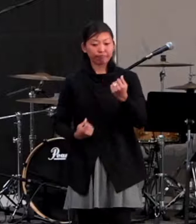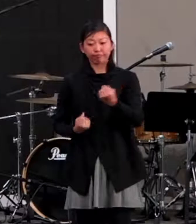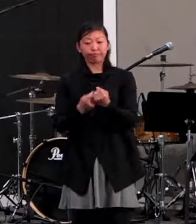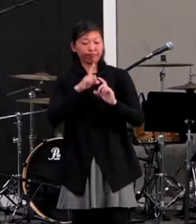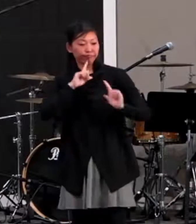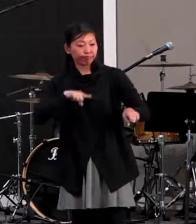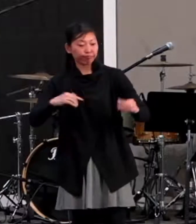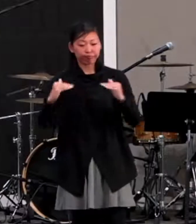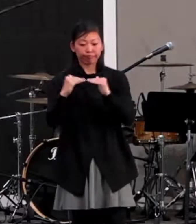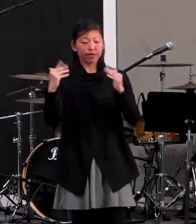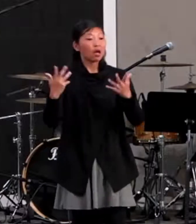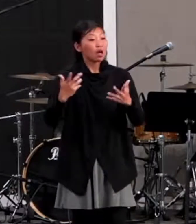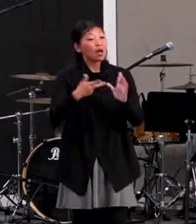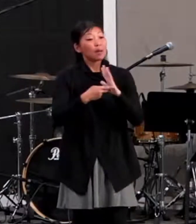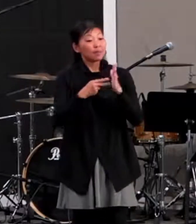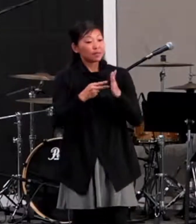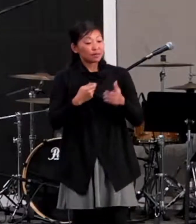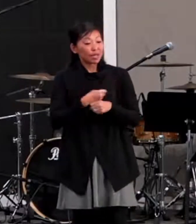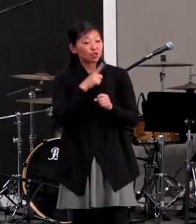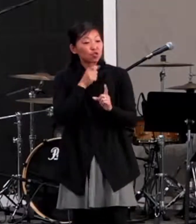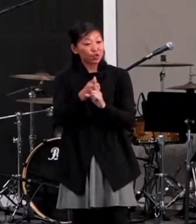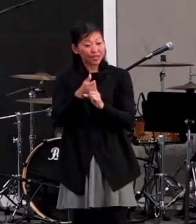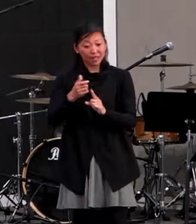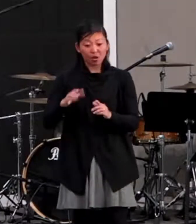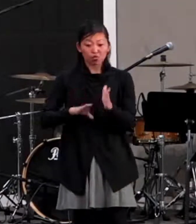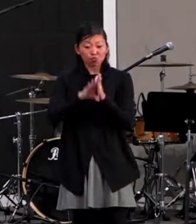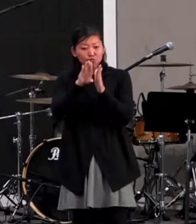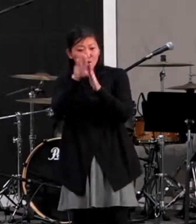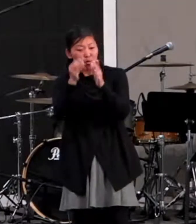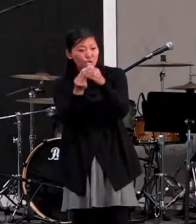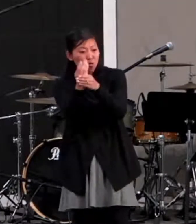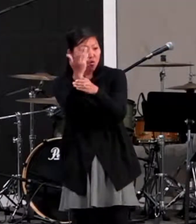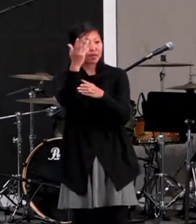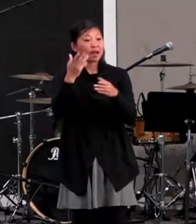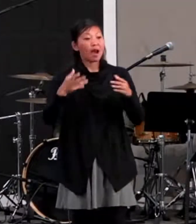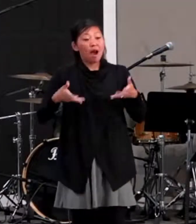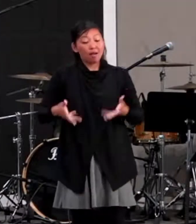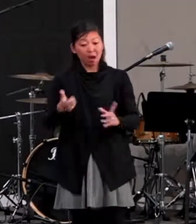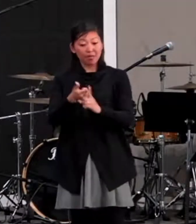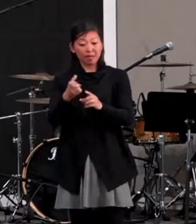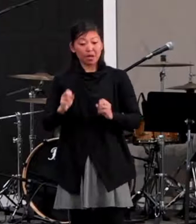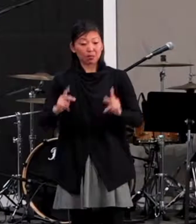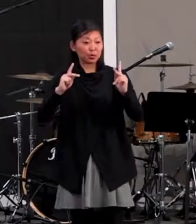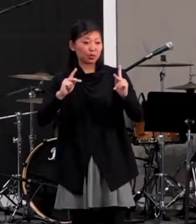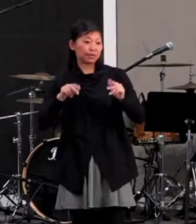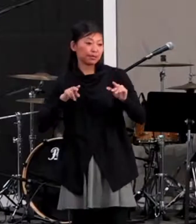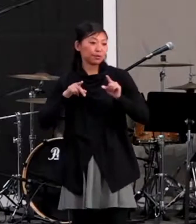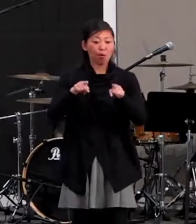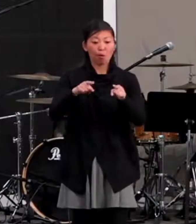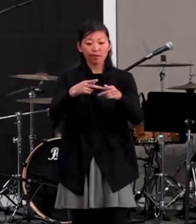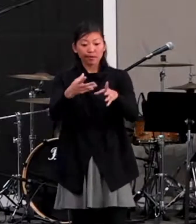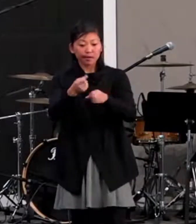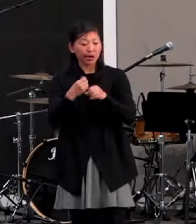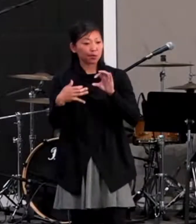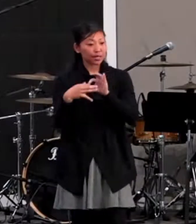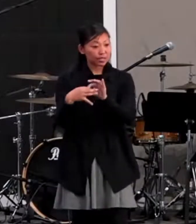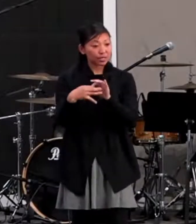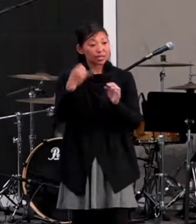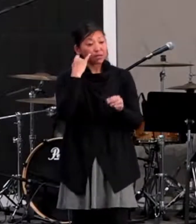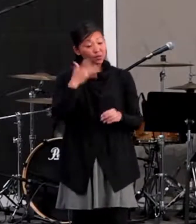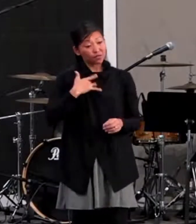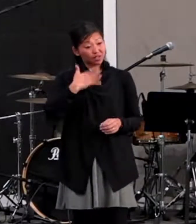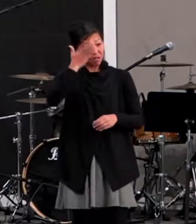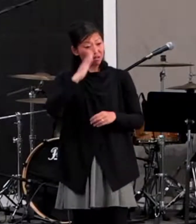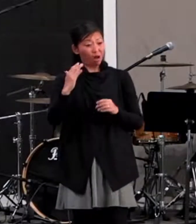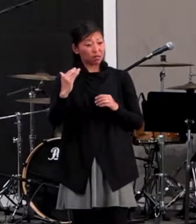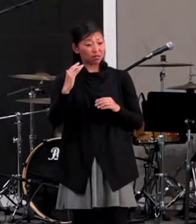and it'll help to ensure his or her growth and development, and you can build a relationship with them. If you feel like God is calling you to sponsor, please make your way to